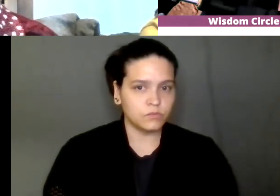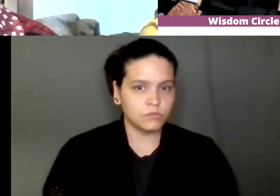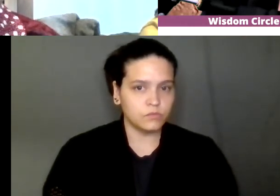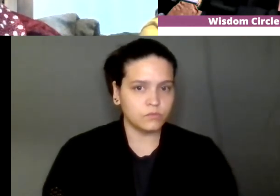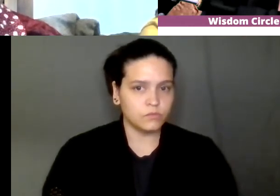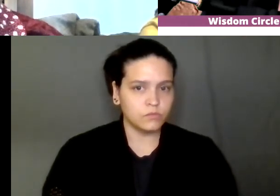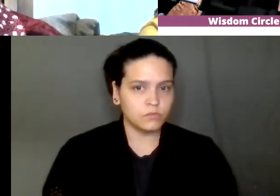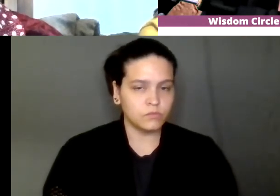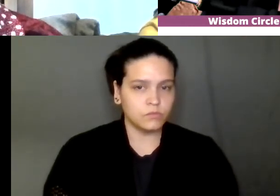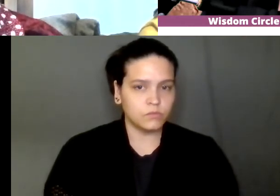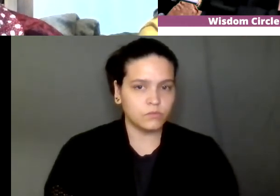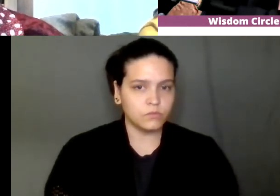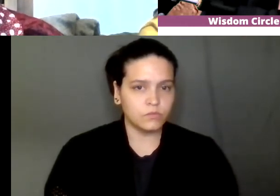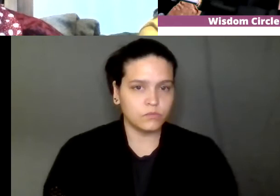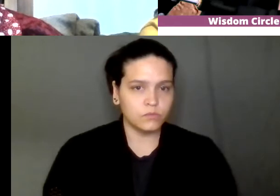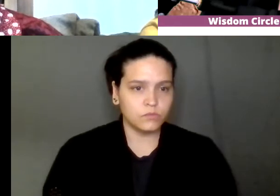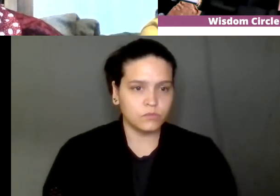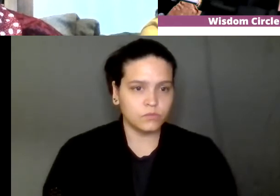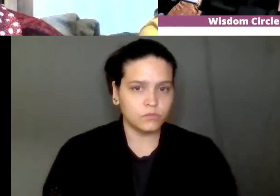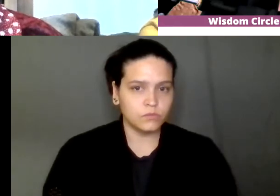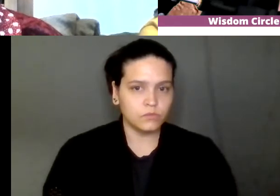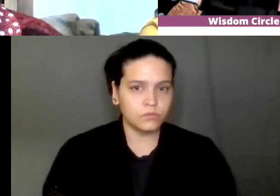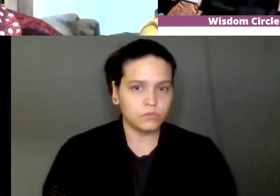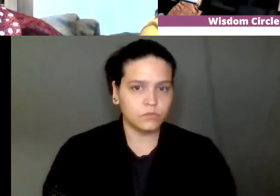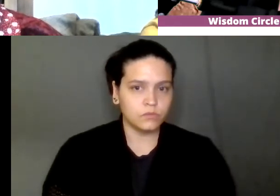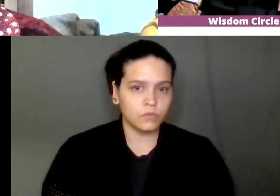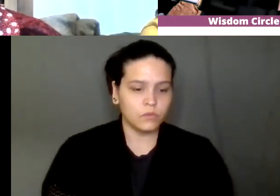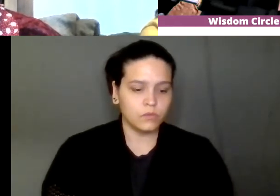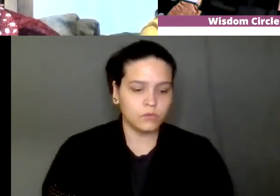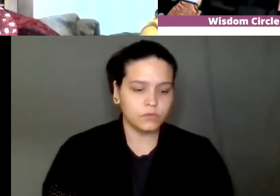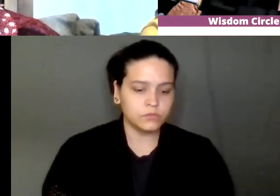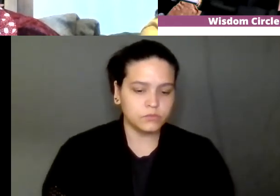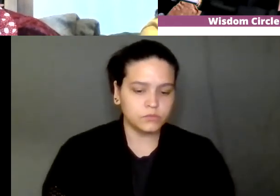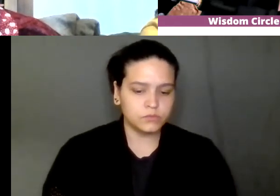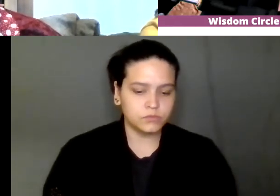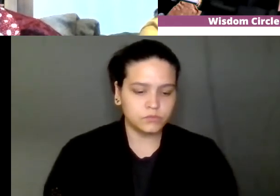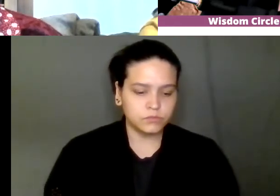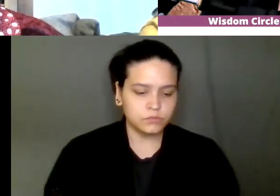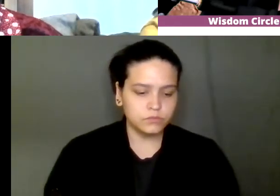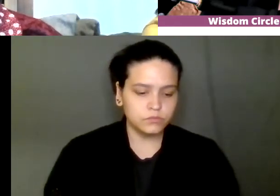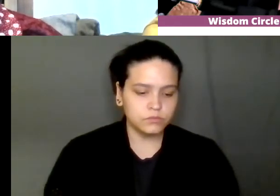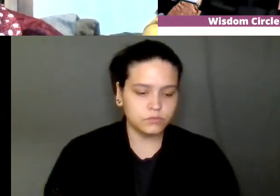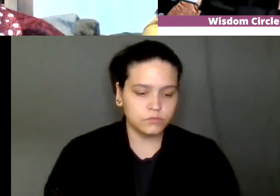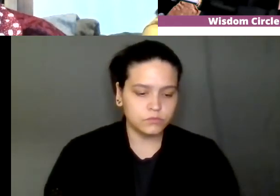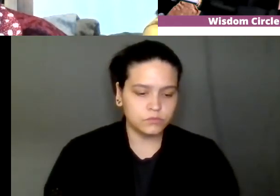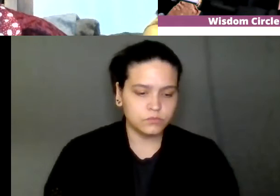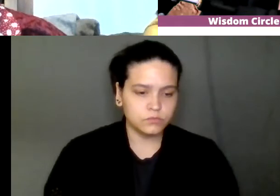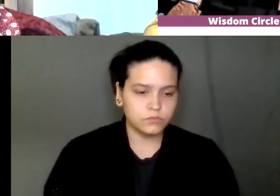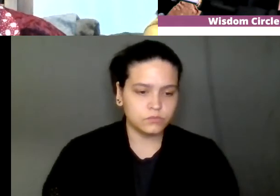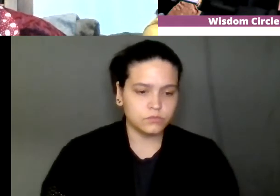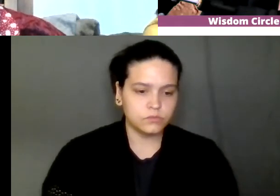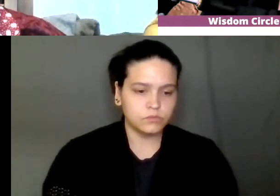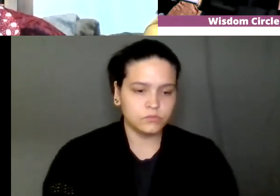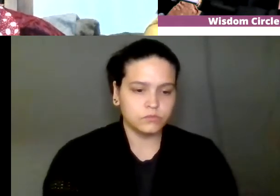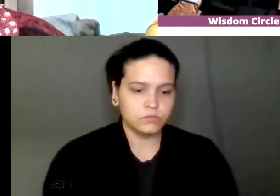a shiny, ah. What our nasty seed without a torch changed that he added thought the nasty